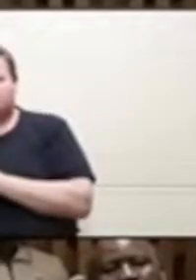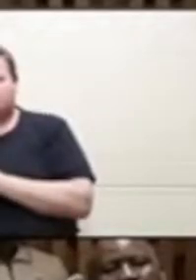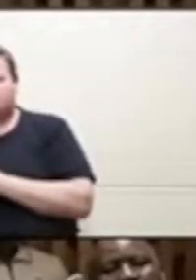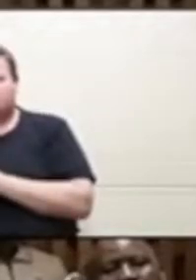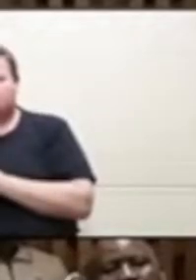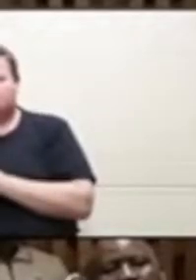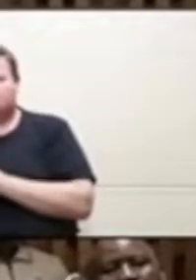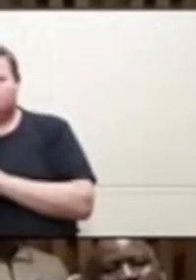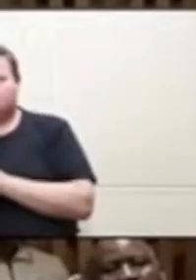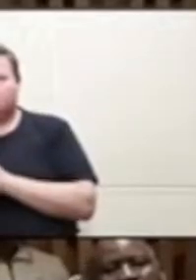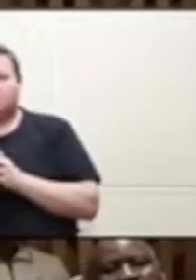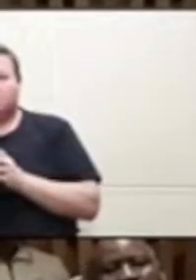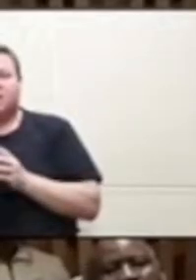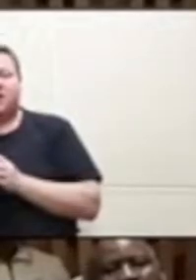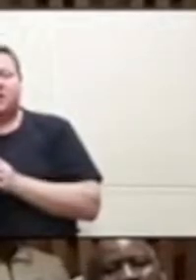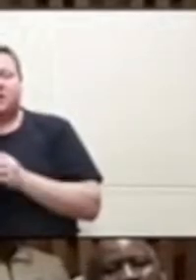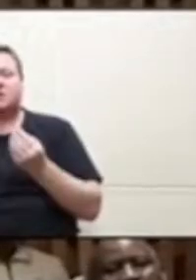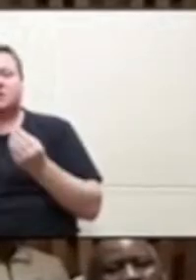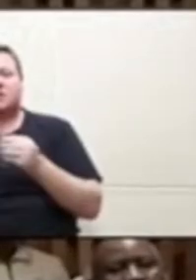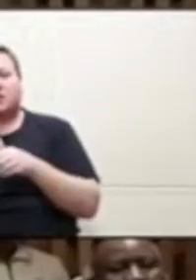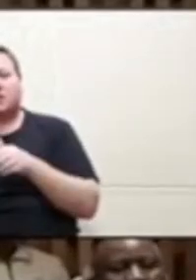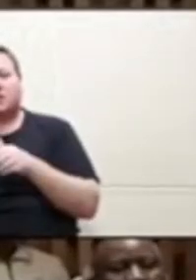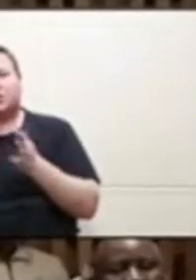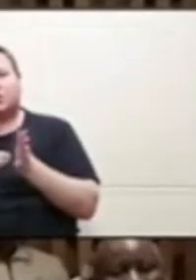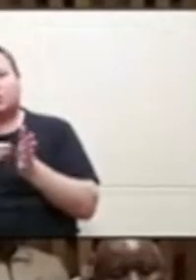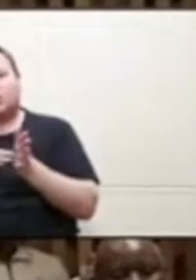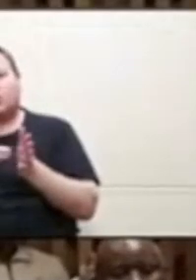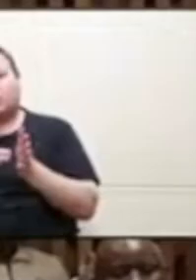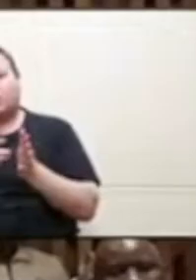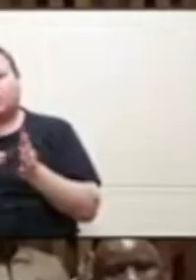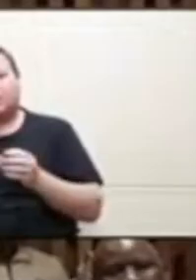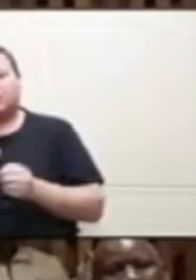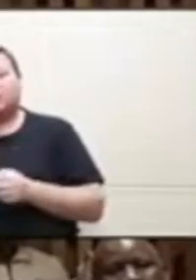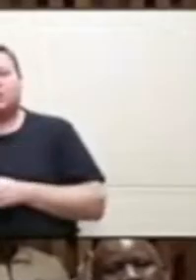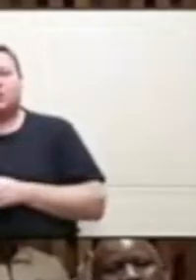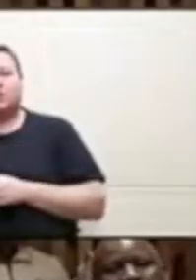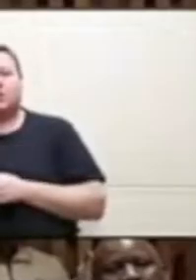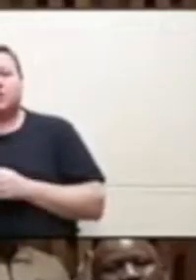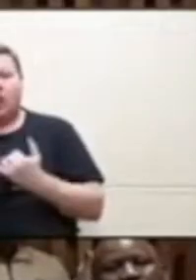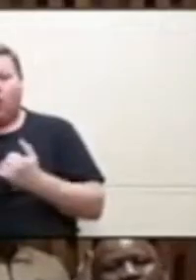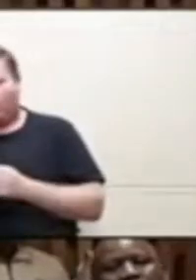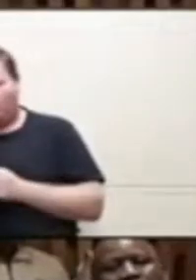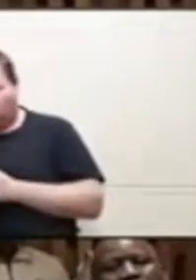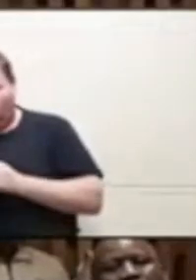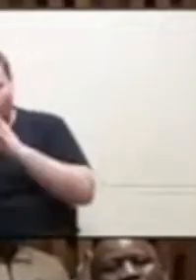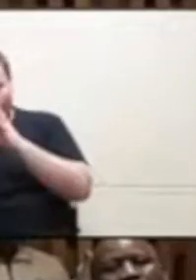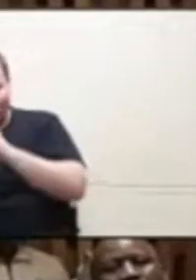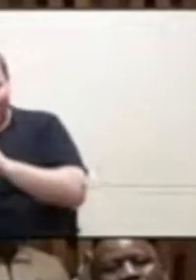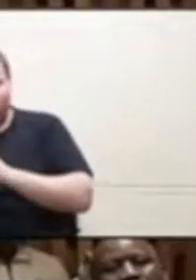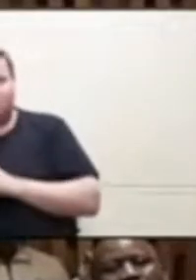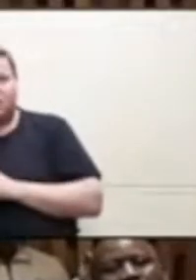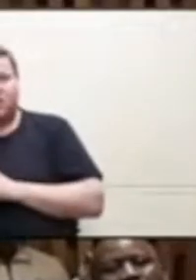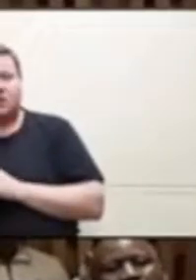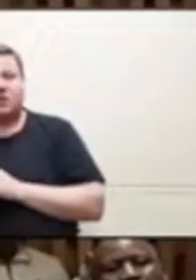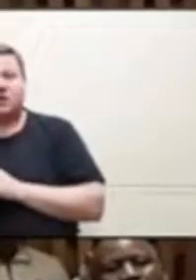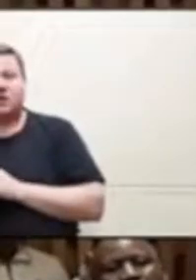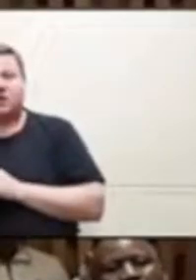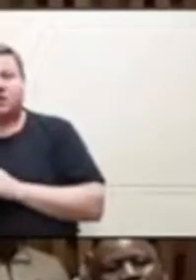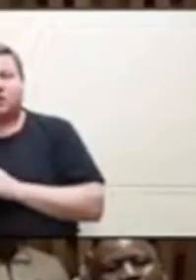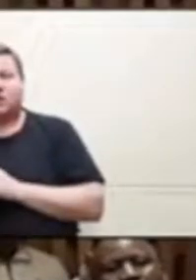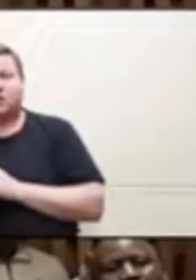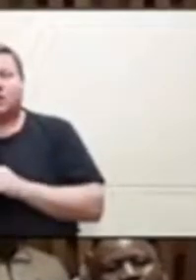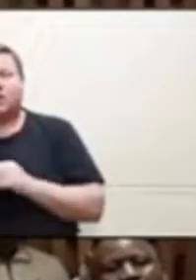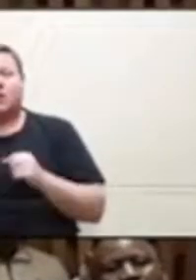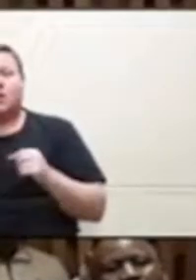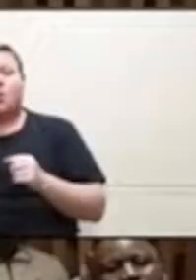your documents over there. But however, the one that you're talking about, perhaps it's on the water indigent support